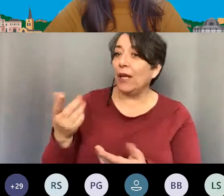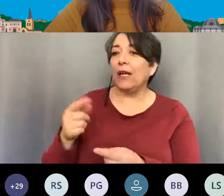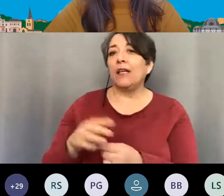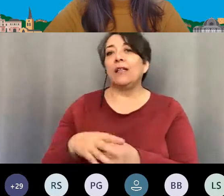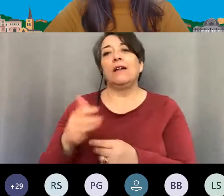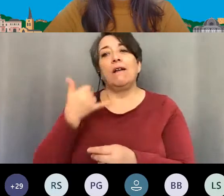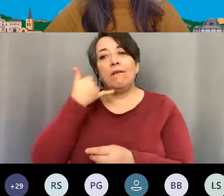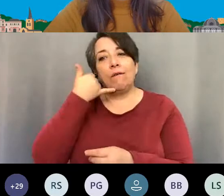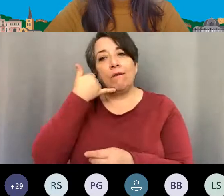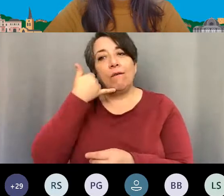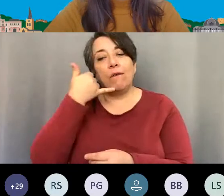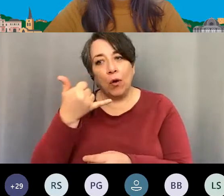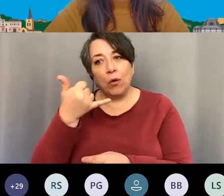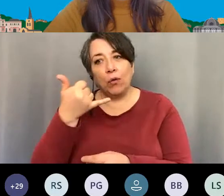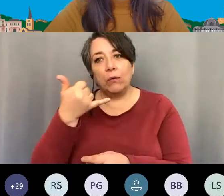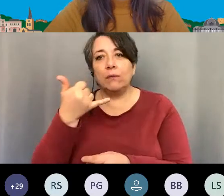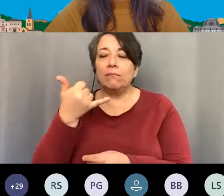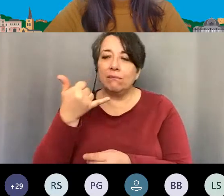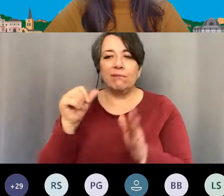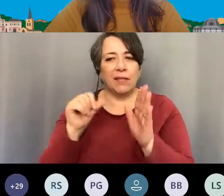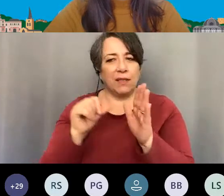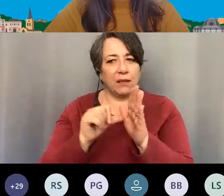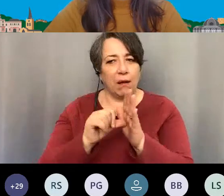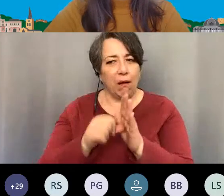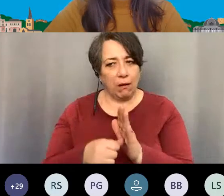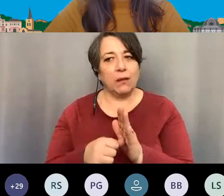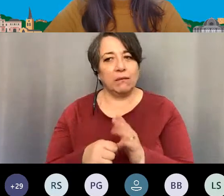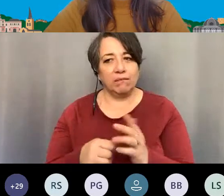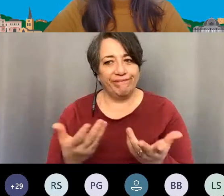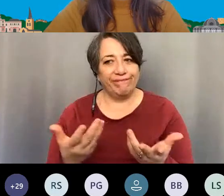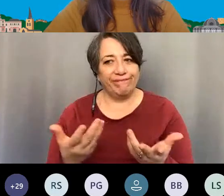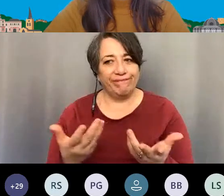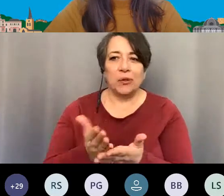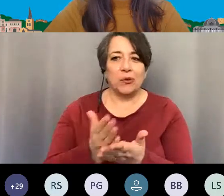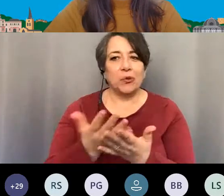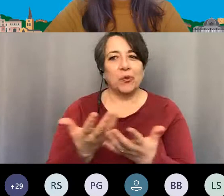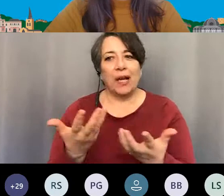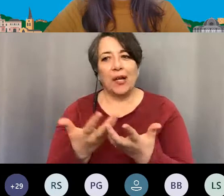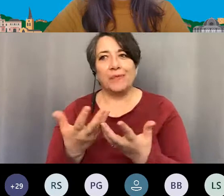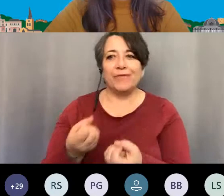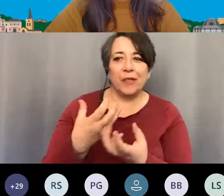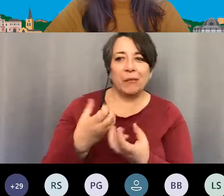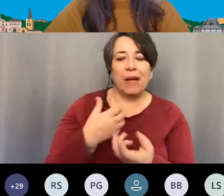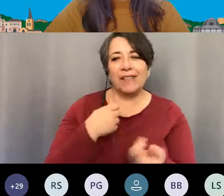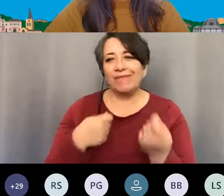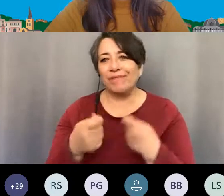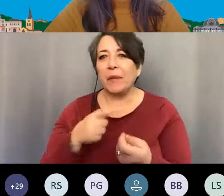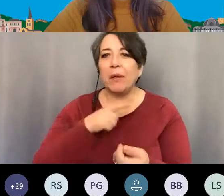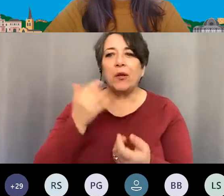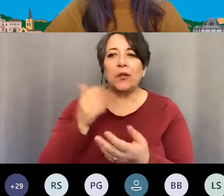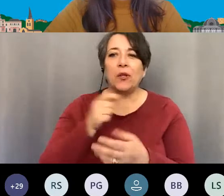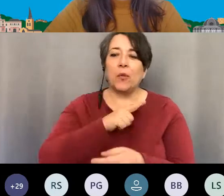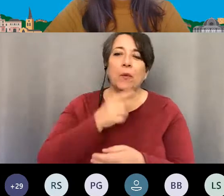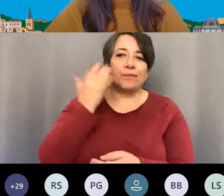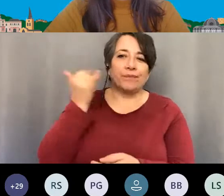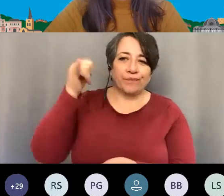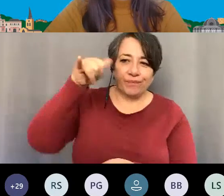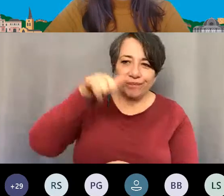area that honestly we've really struggled with, and we're still wrestling with that, because when we put the telephone down, to be able to collect